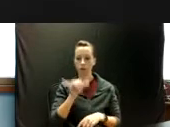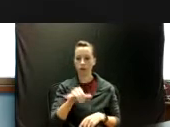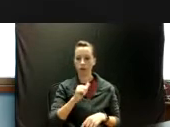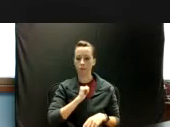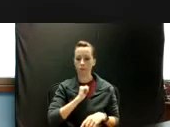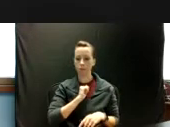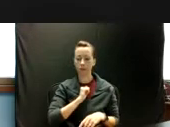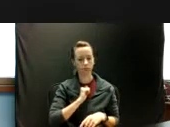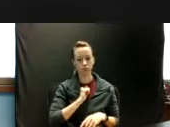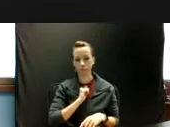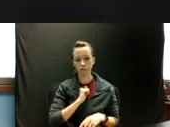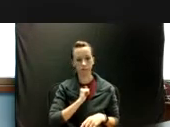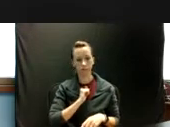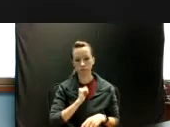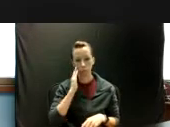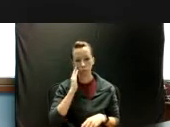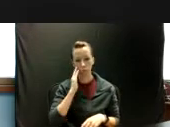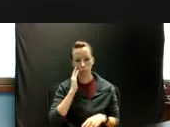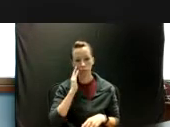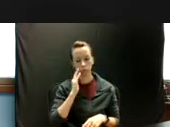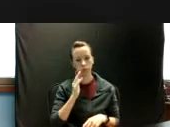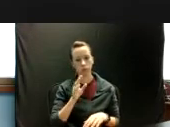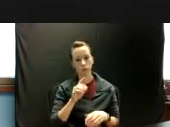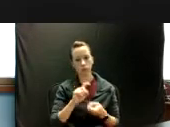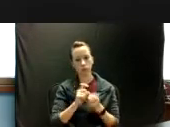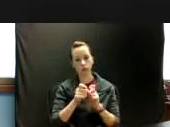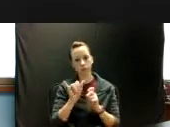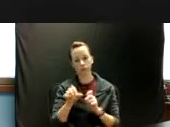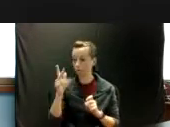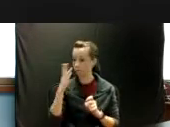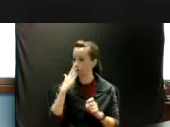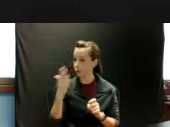yeah. Okay. Thank you.